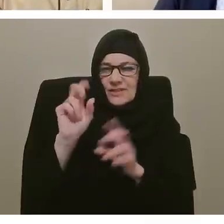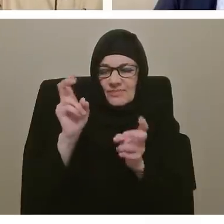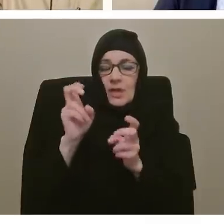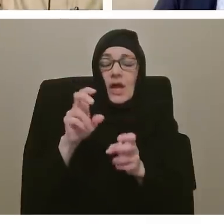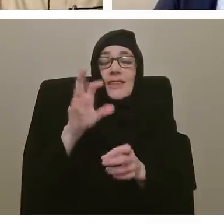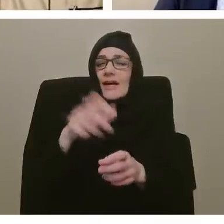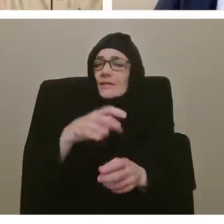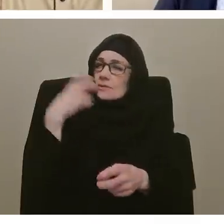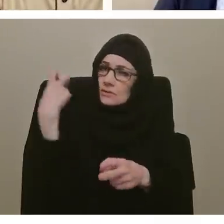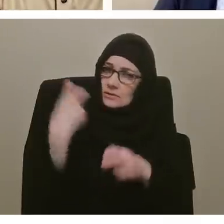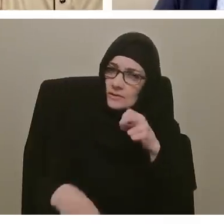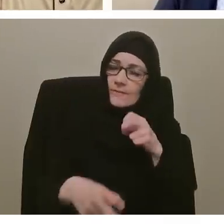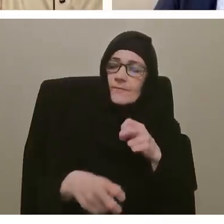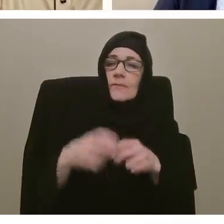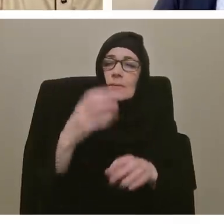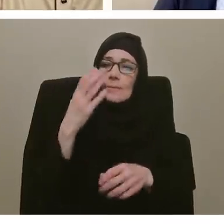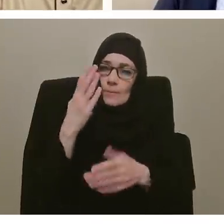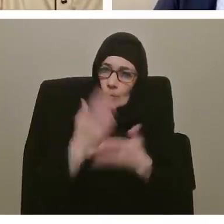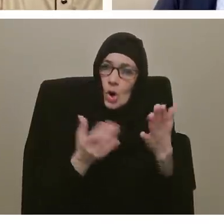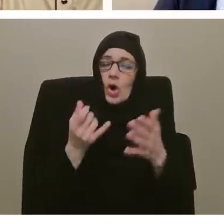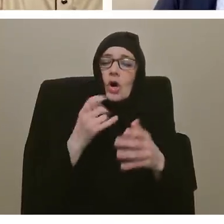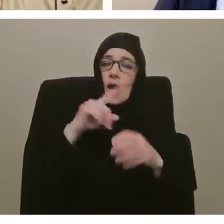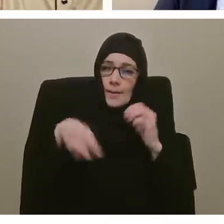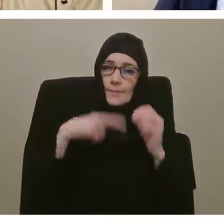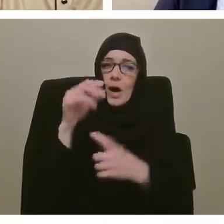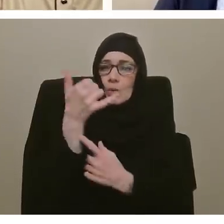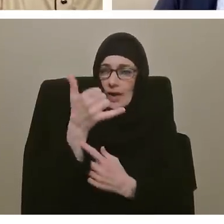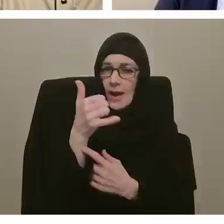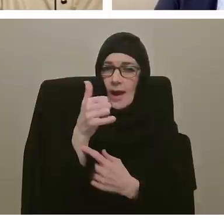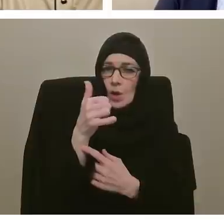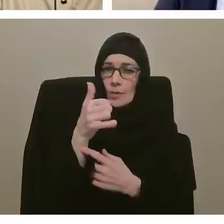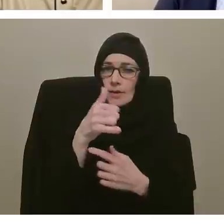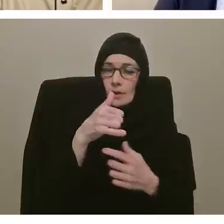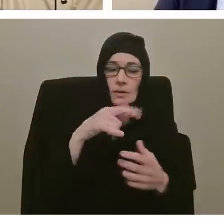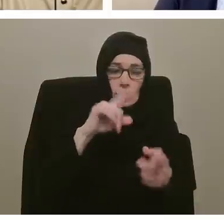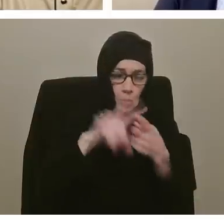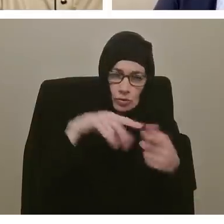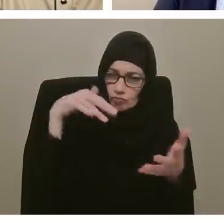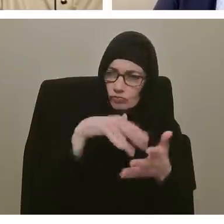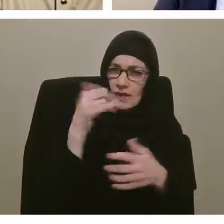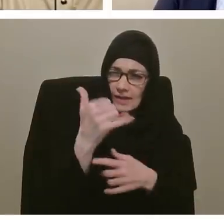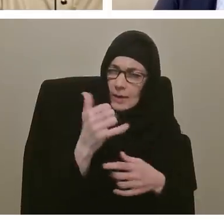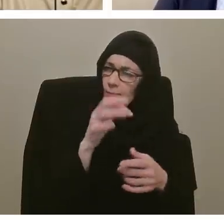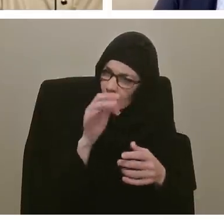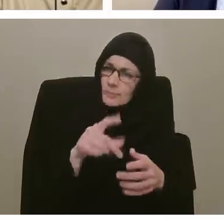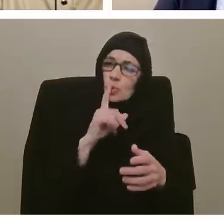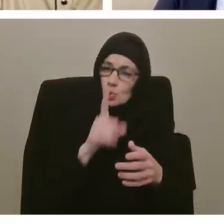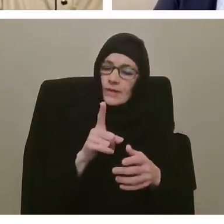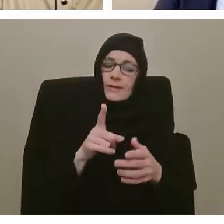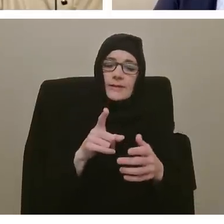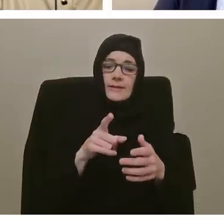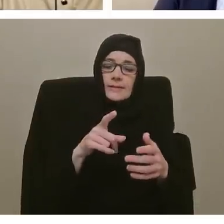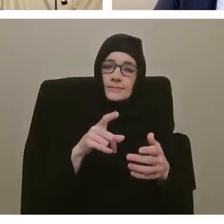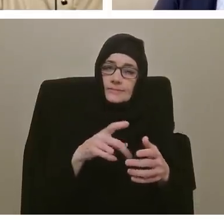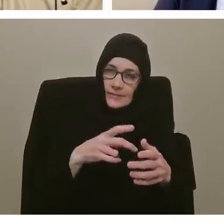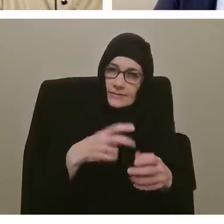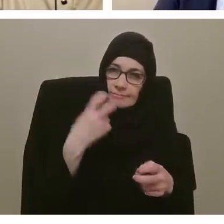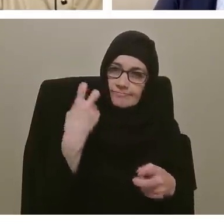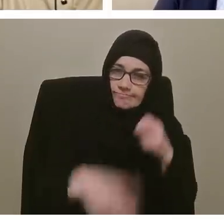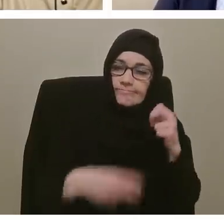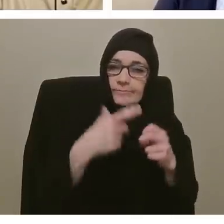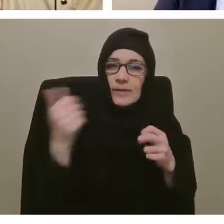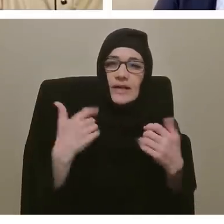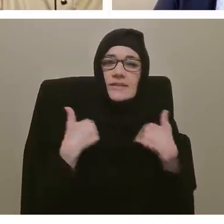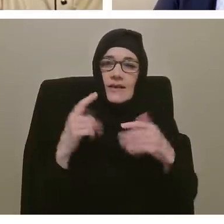the Arabic language when studying it, because it has so many different meanings within them. So when we see here, Allah subhanahu wa ta'ala says, shelter you